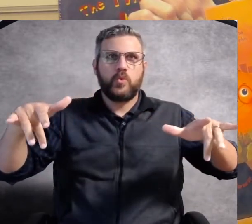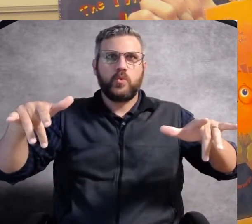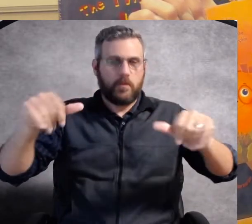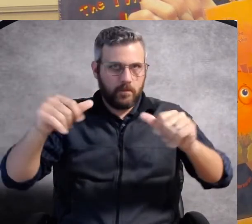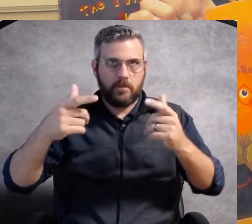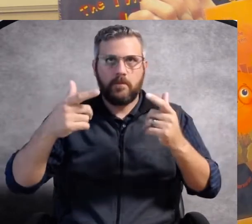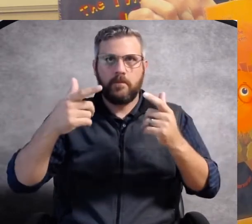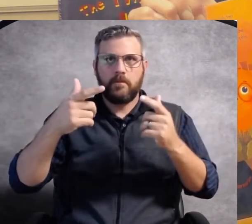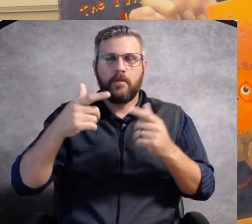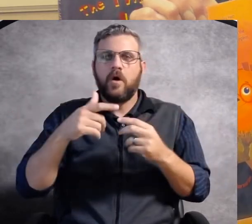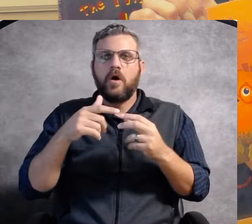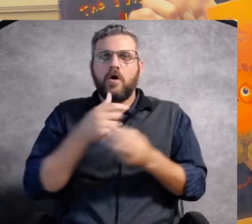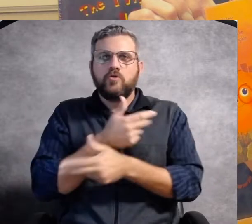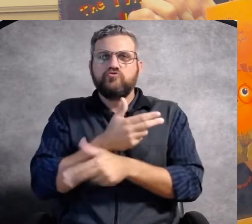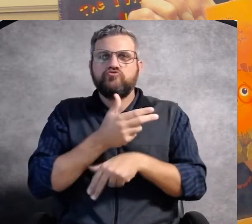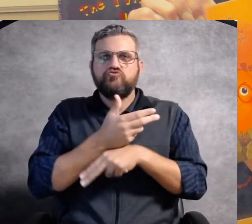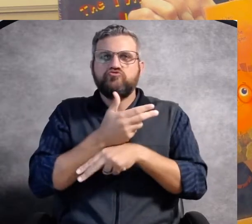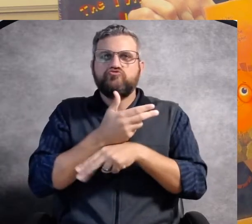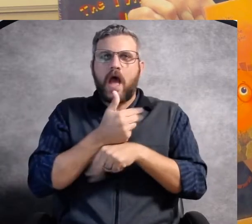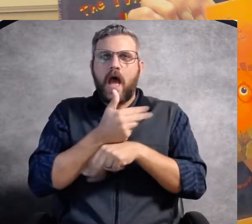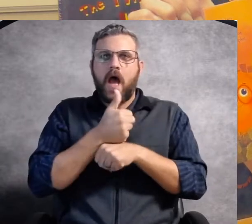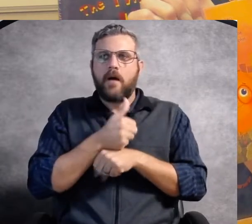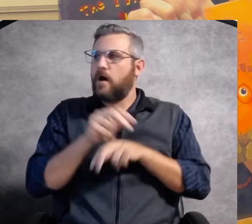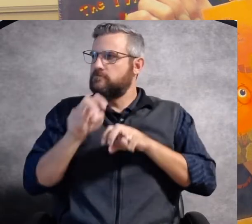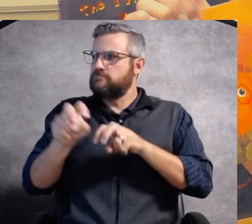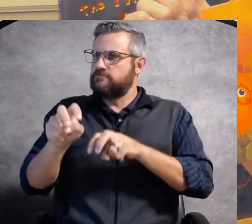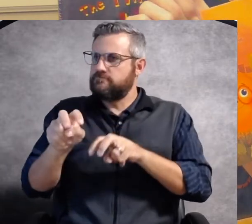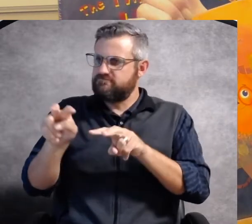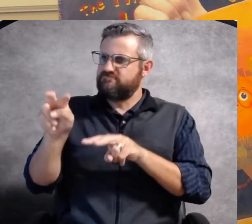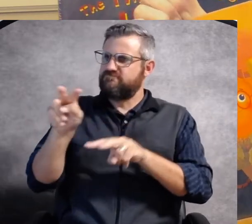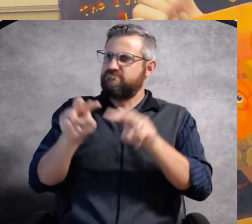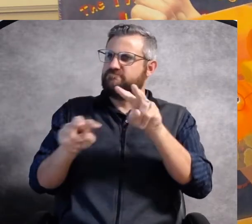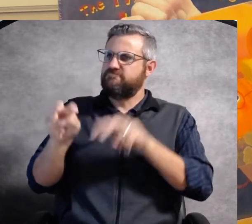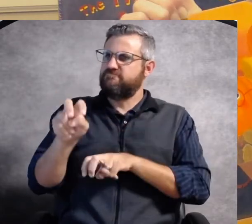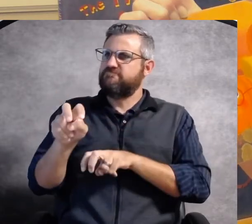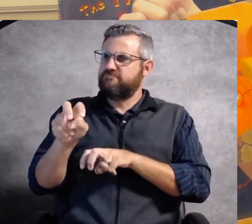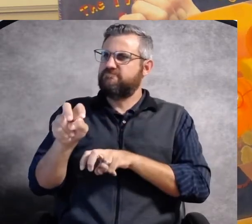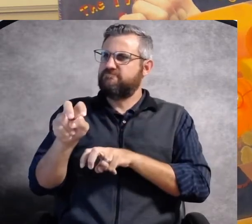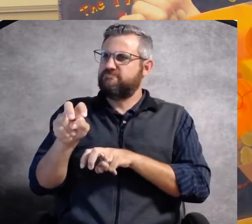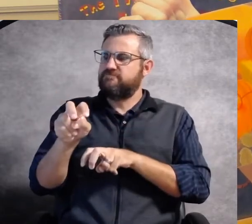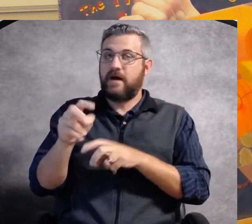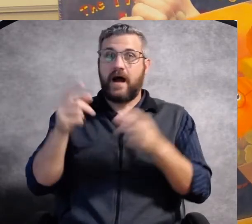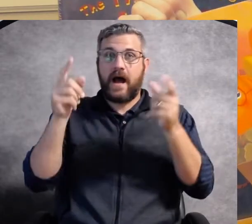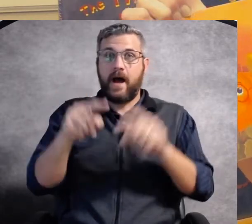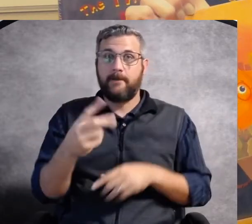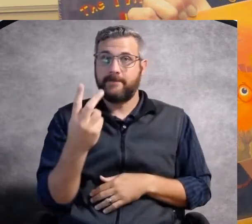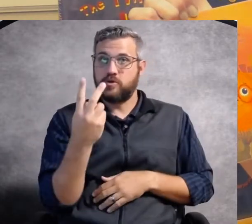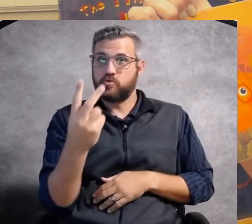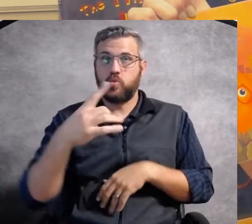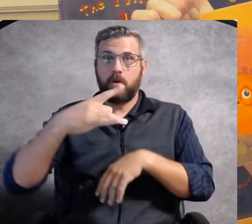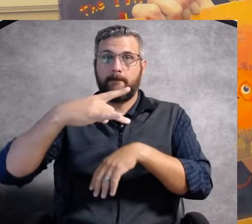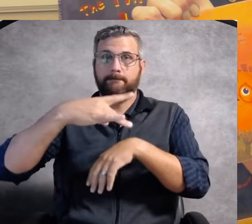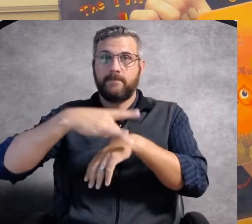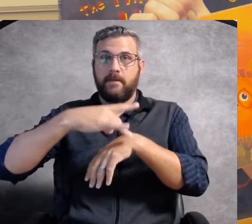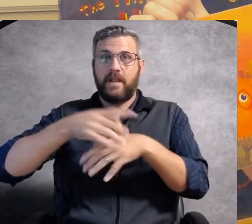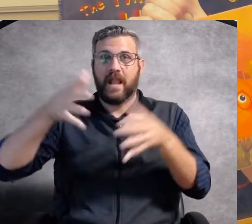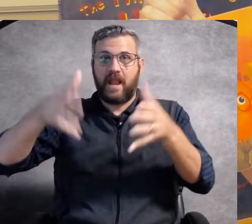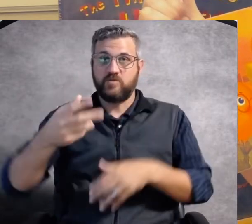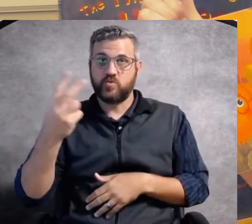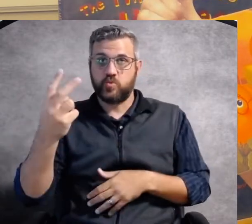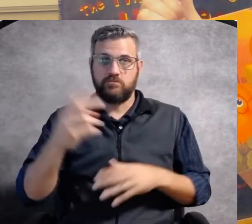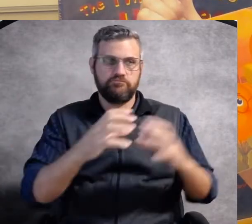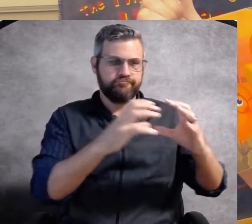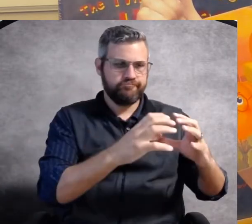empty. Some rabbits hopped by and looked at the pumpkins. Soon, only 2 pumpkins were